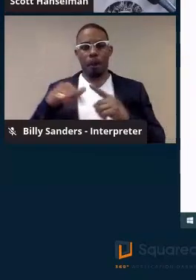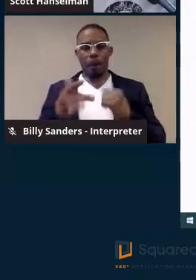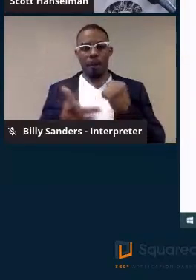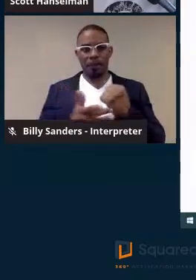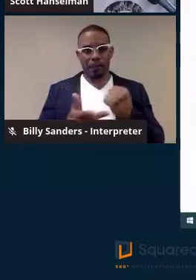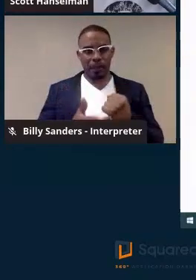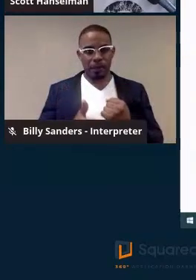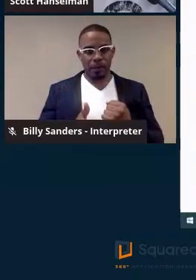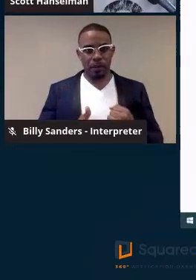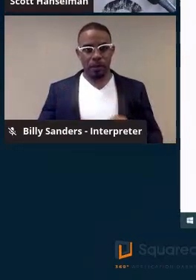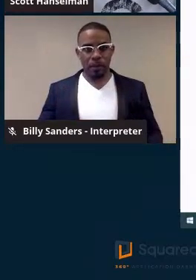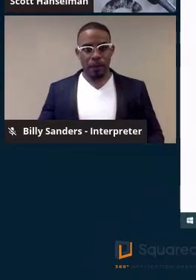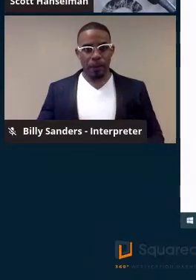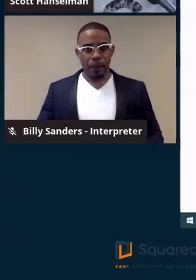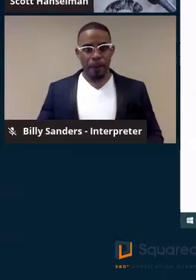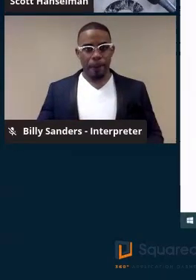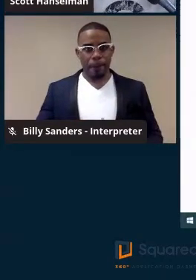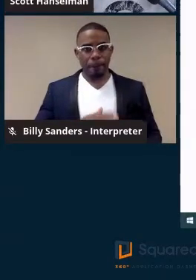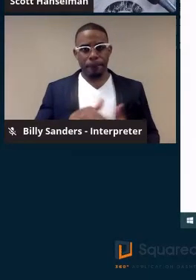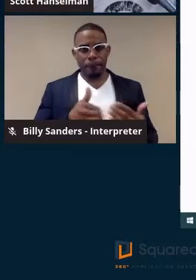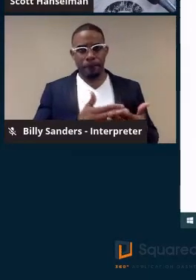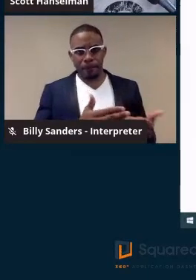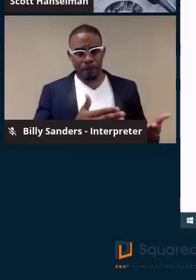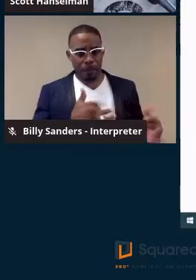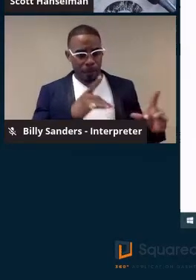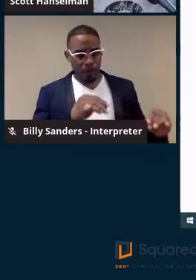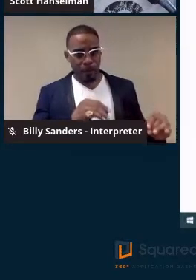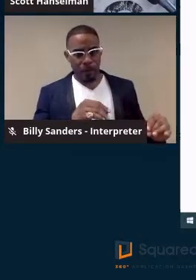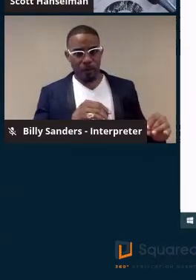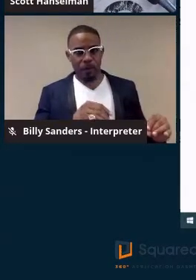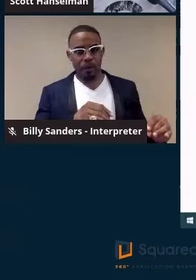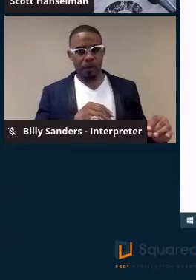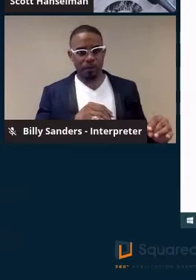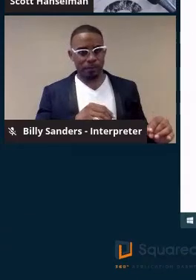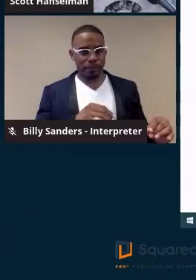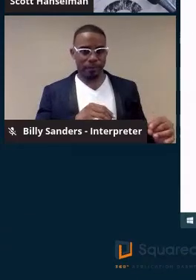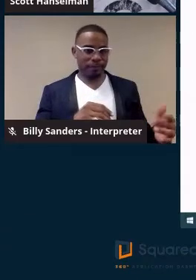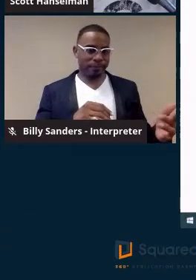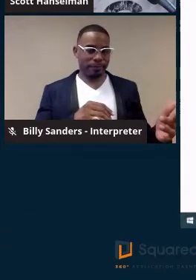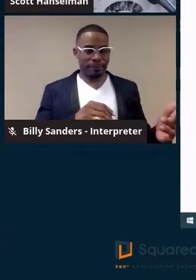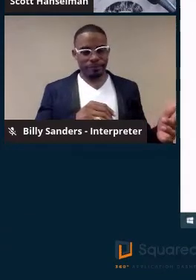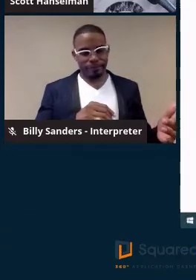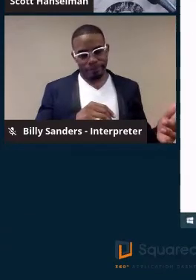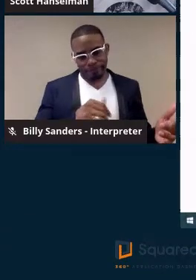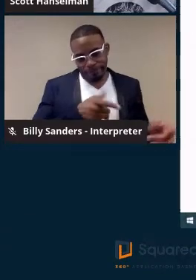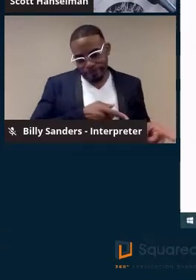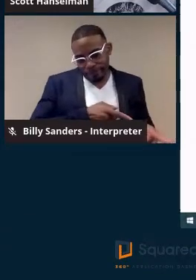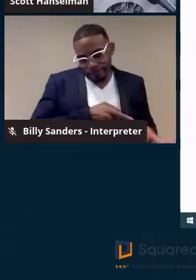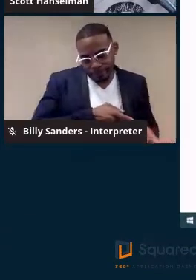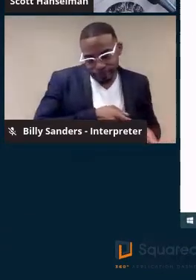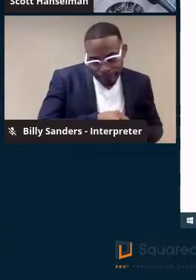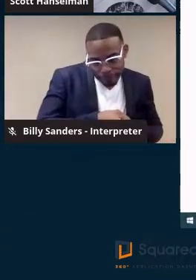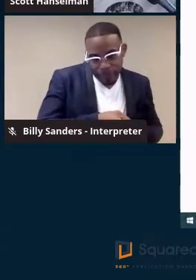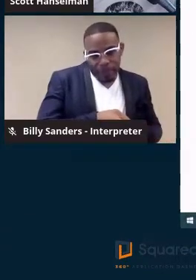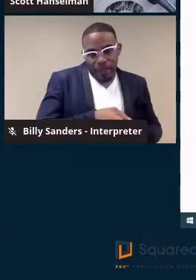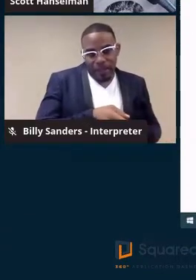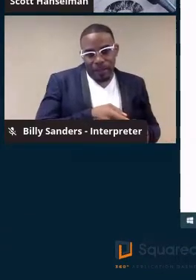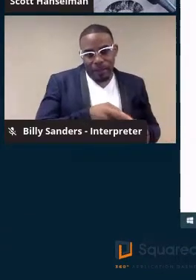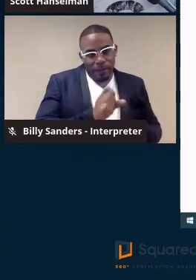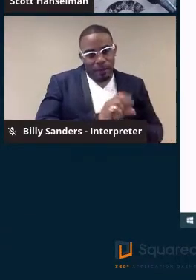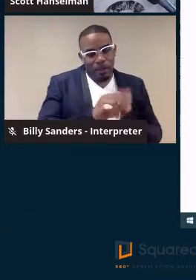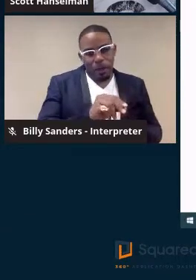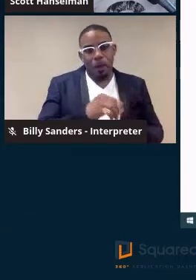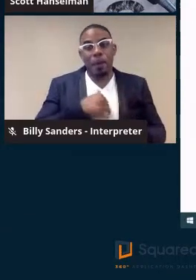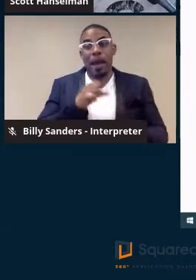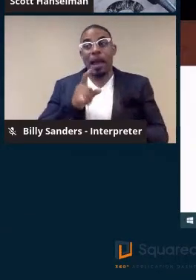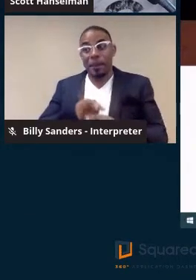technology. Now, all of this stuff that I do is a side hustle. This is not part of my job at Microsoft.